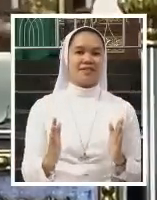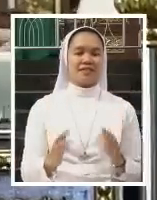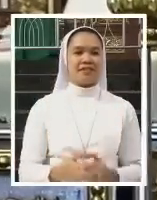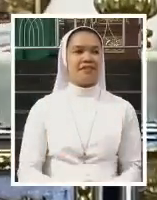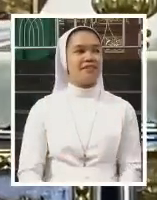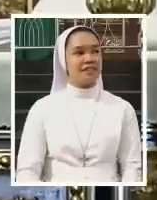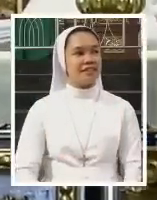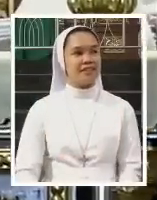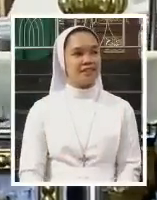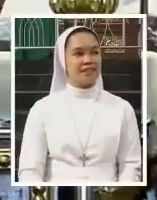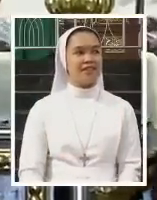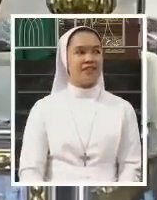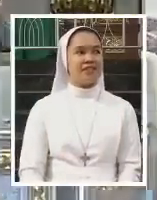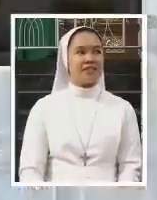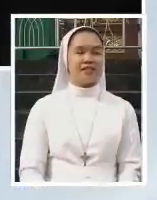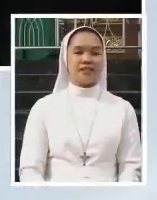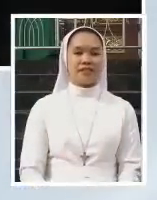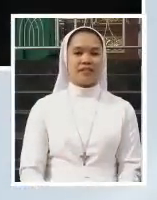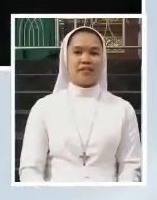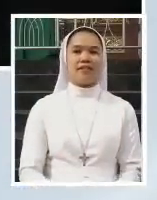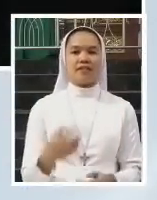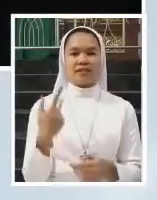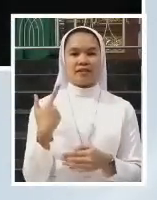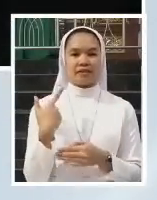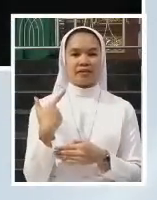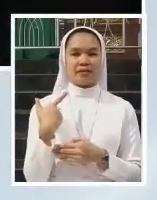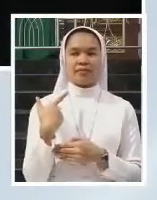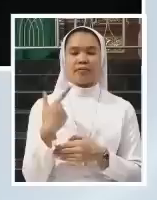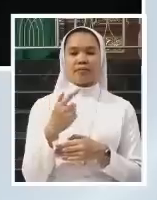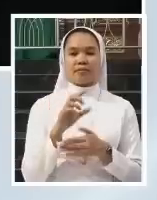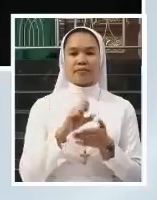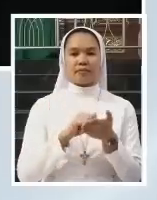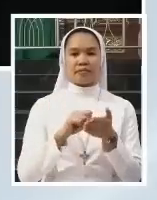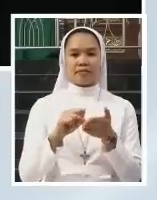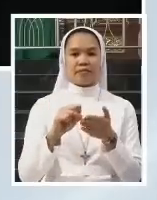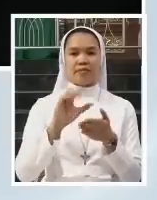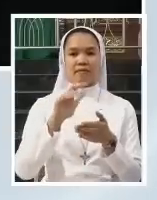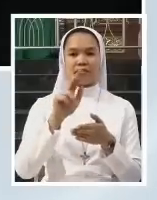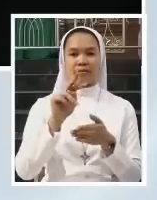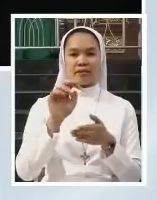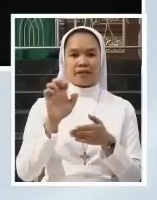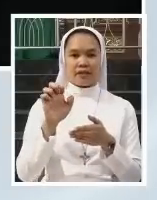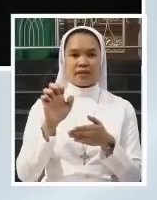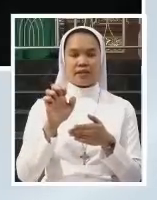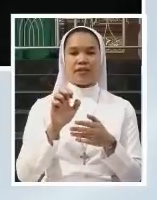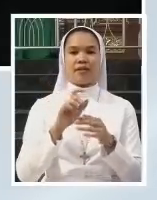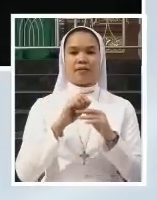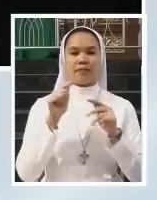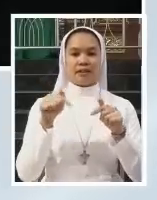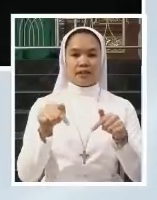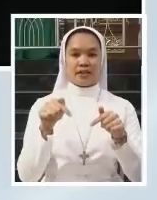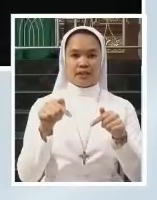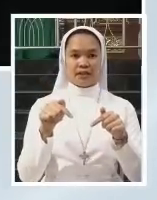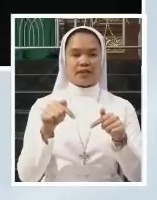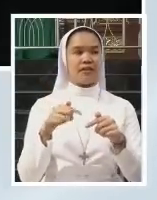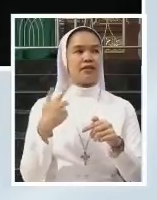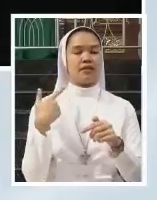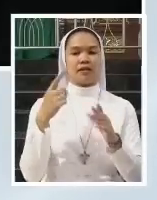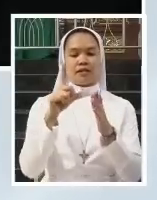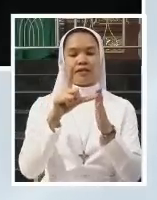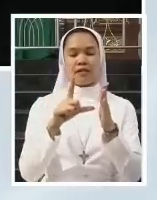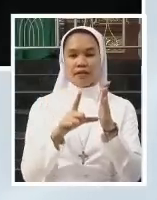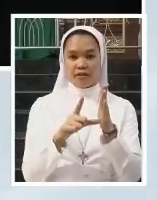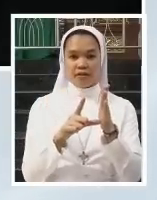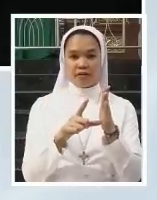His obligations and rights are defined by the sacred canons on parishes, parish priests, by the archdiocesan statutes, and by